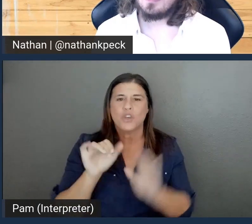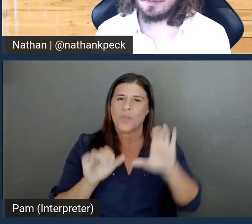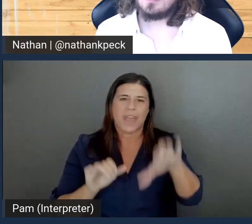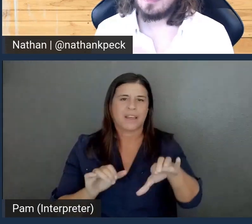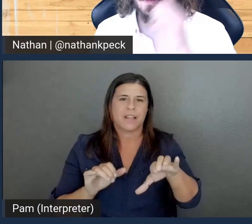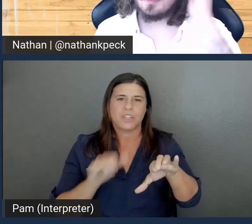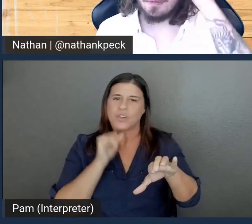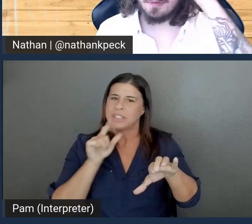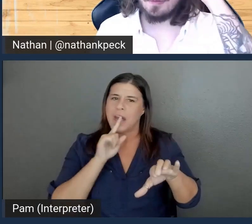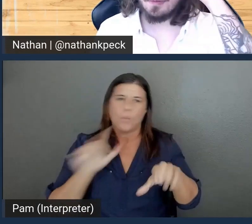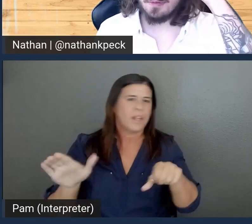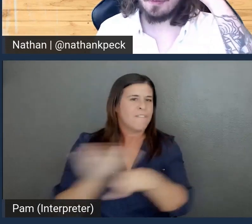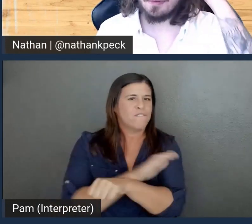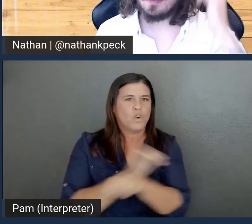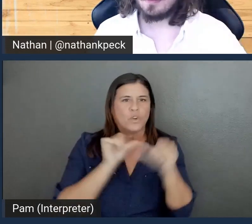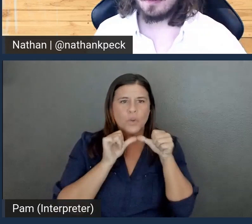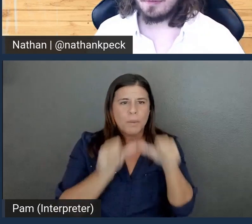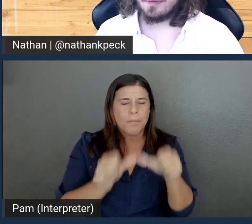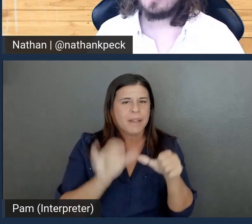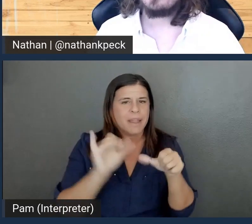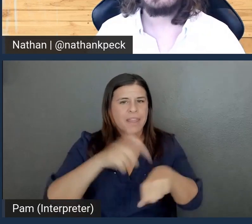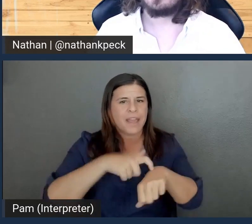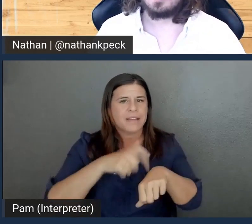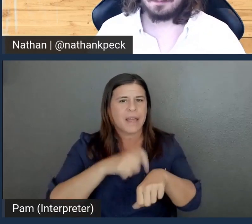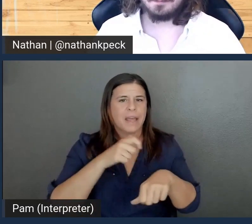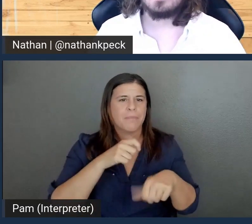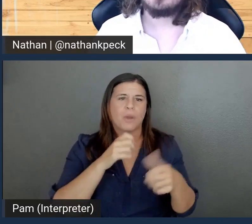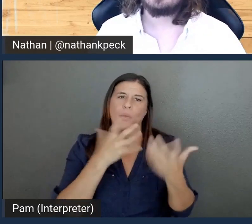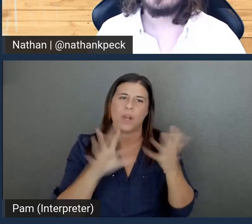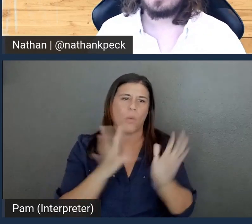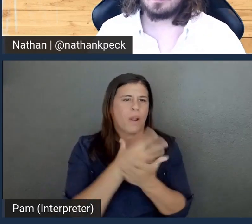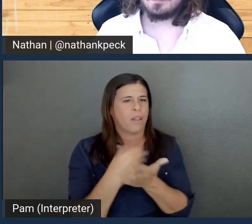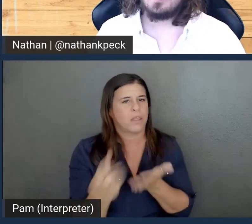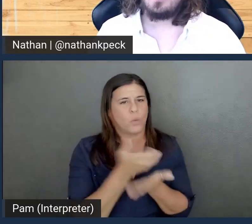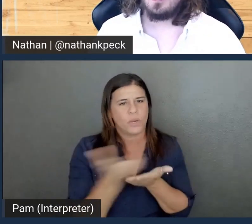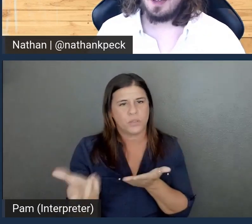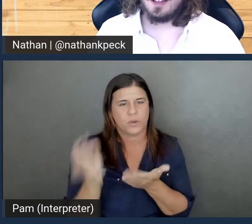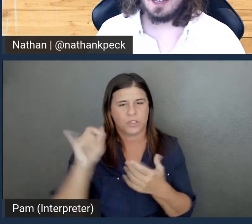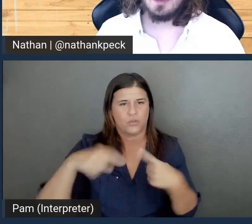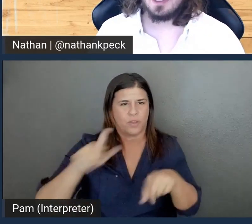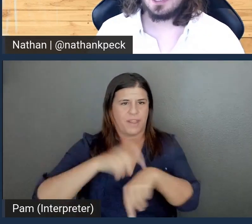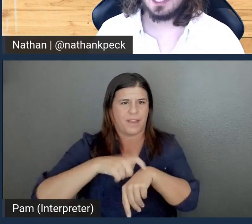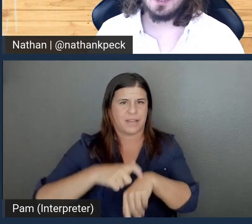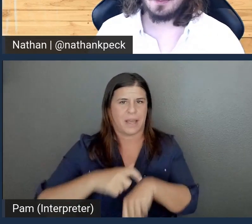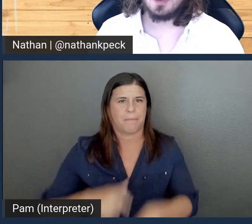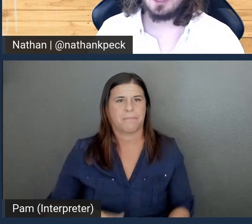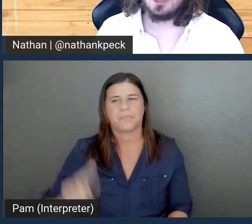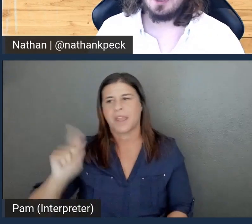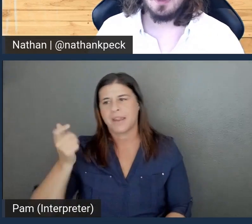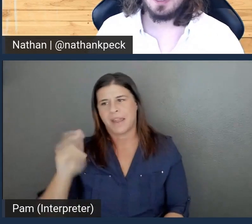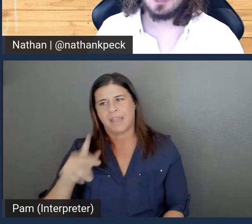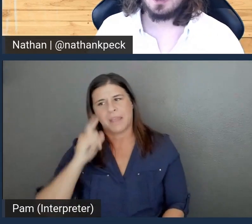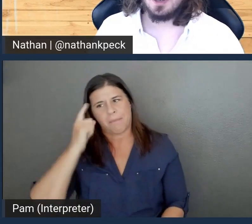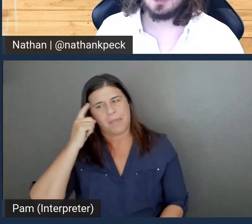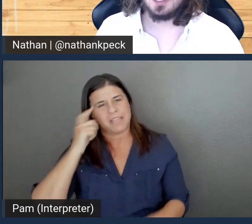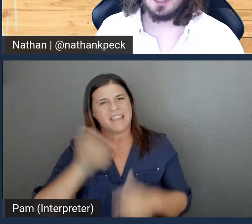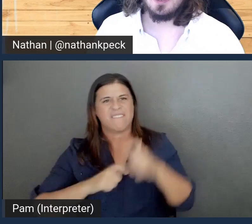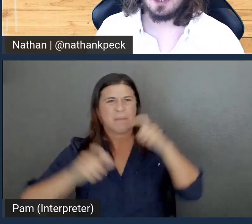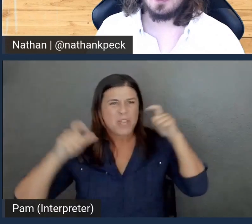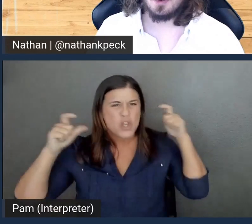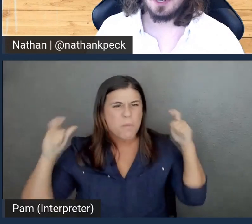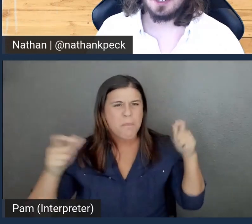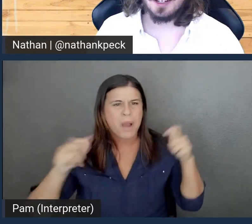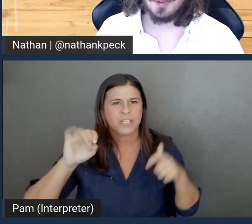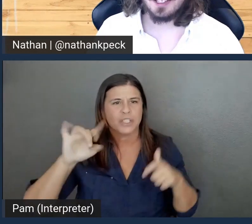get full during that time or doesn't go out of resources during that time. Okay. Yeah, that makes sense. If I'm running humongous nodes that have